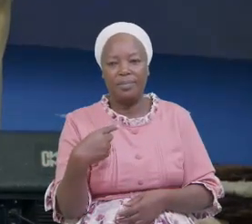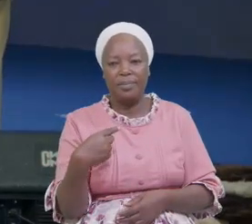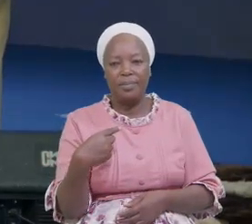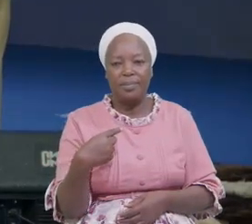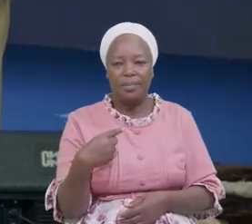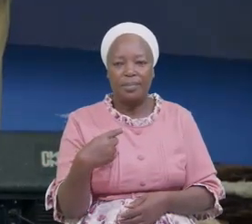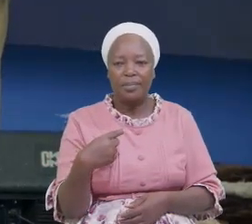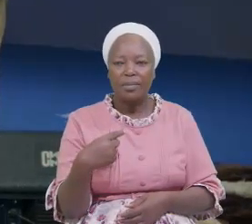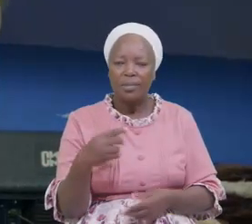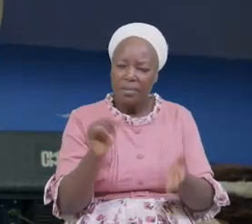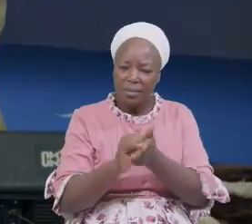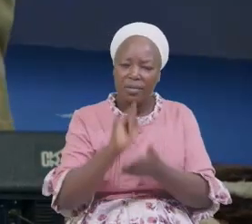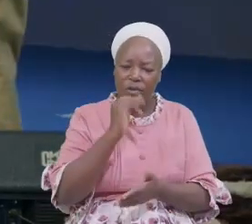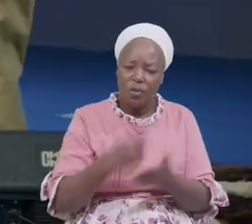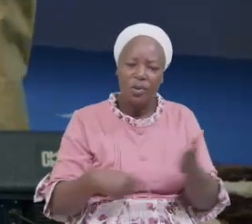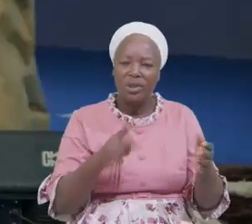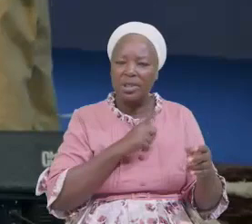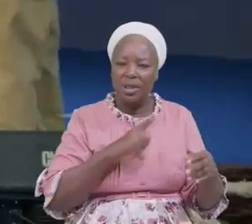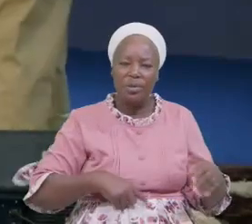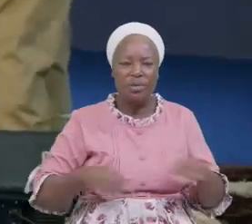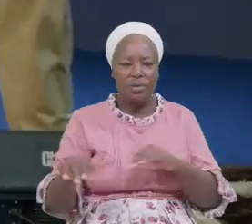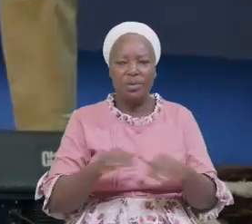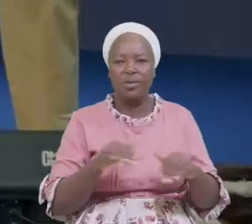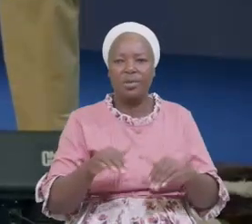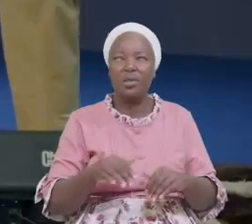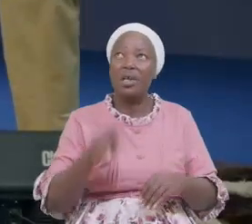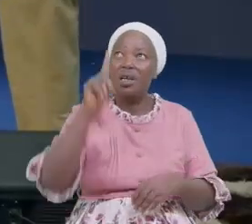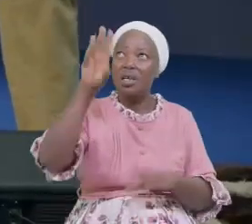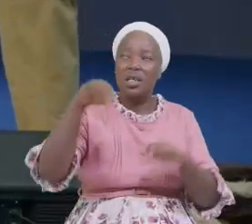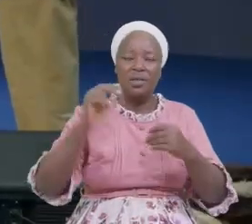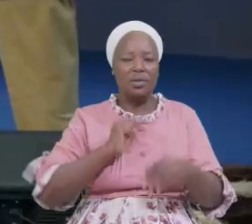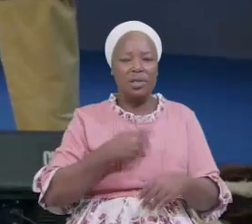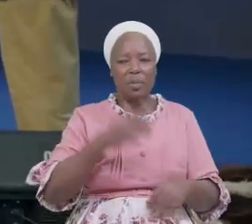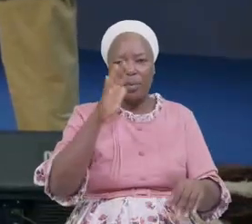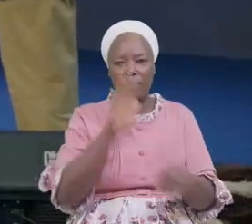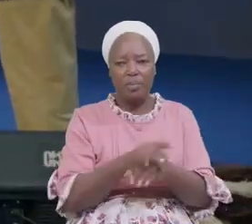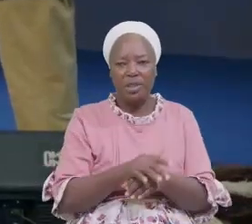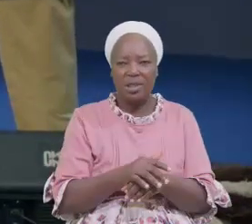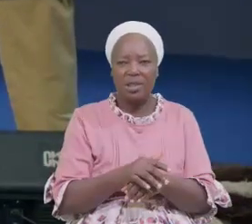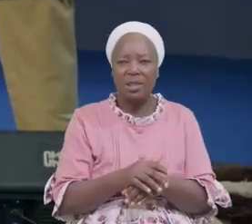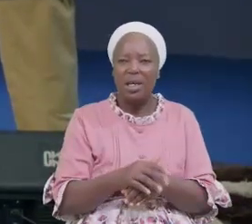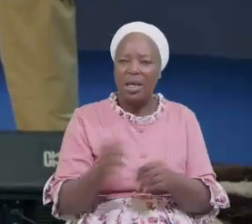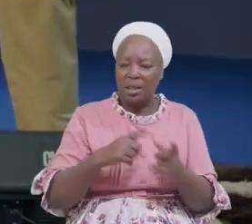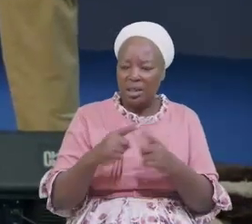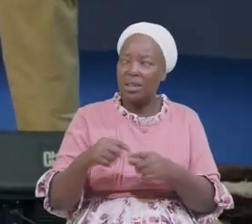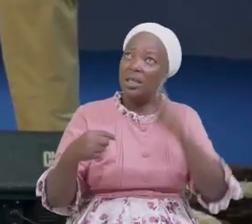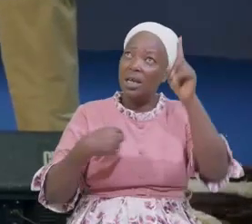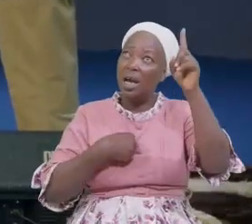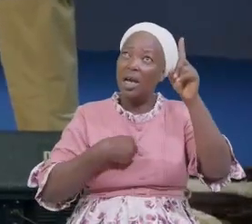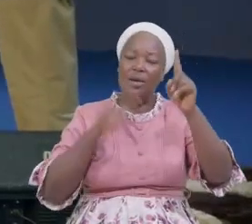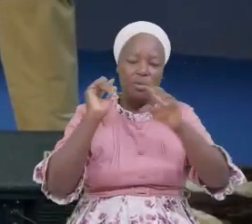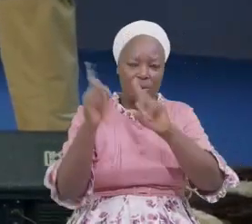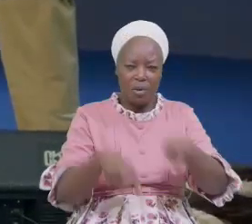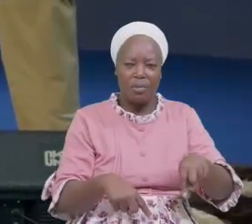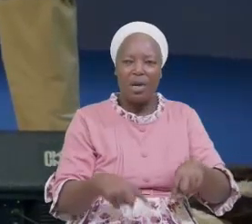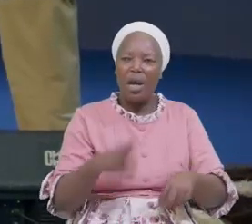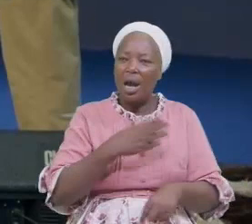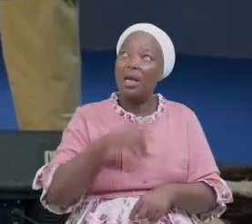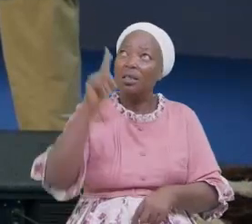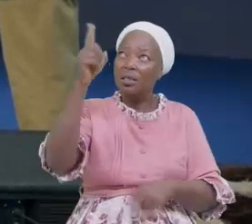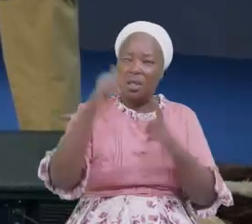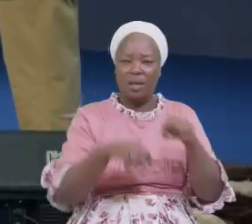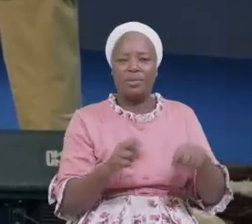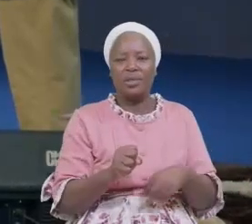That's what the Lord does. He gives us a promise. He said, I'll come. And he comes.